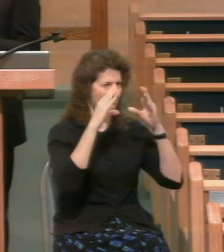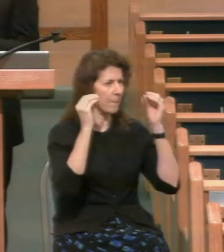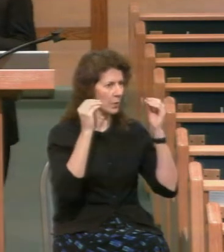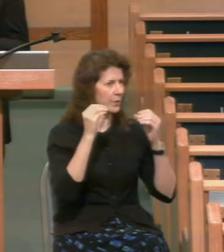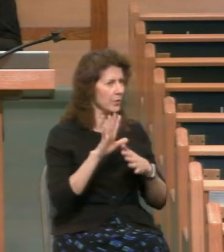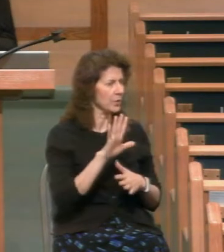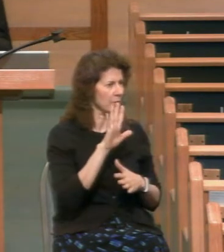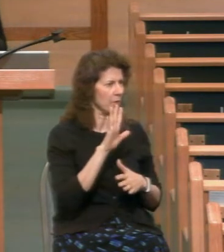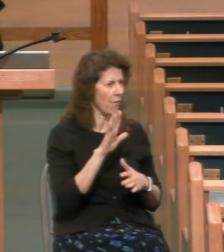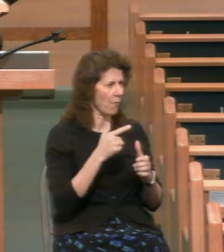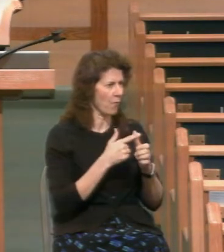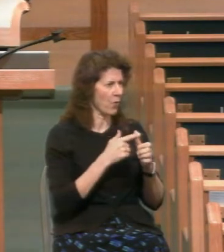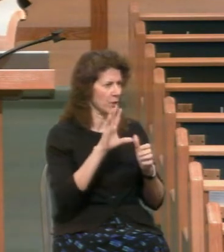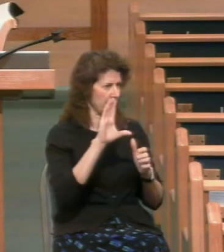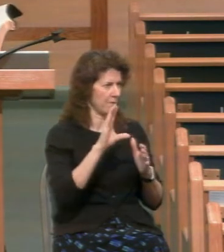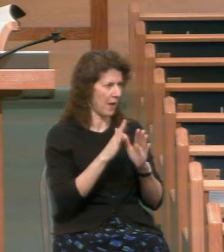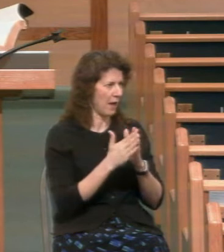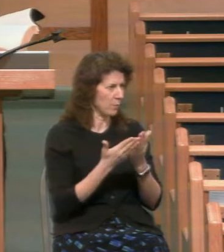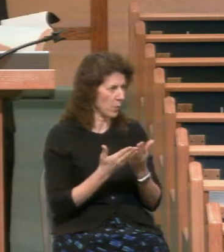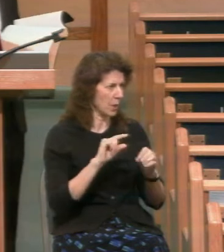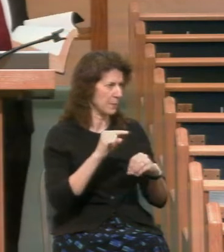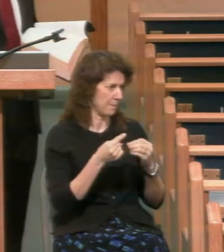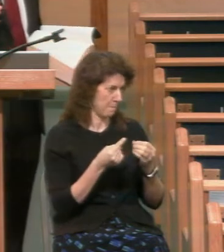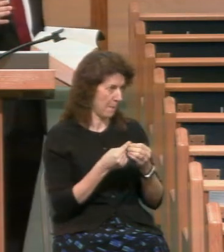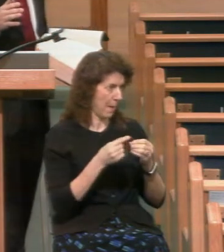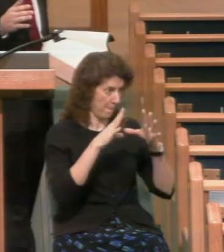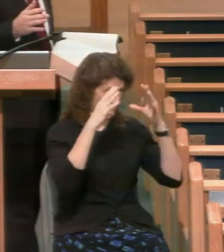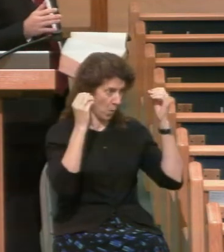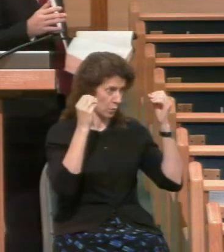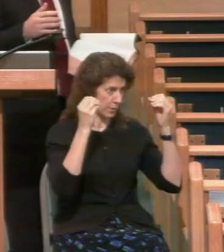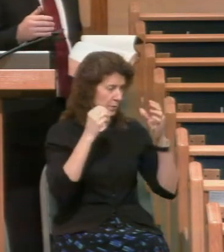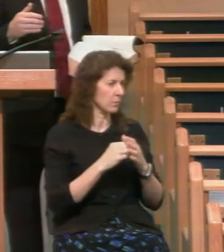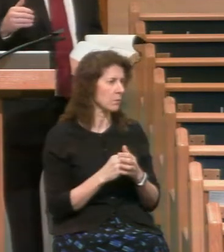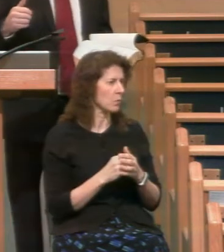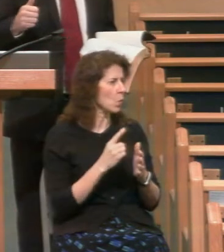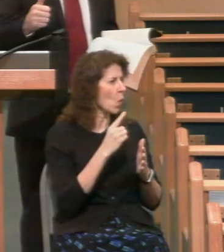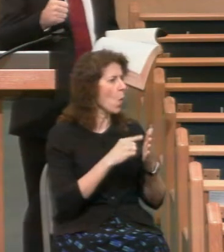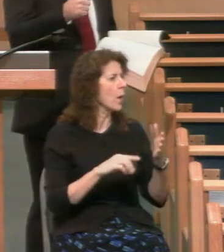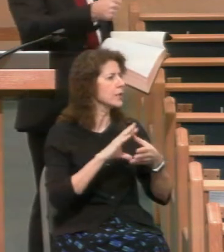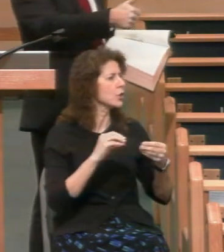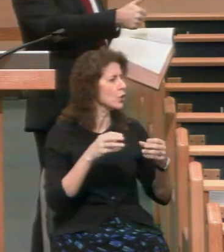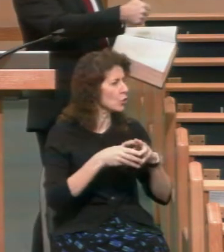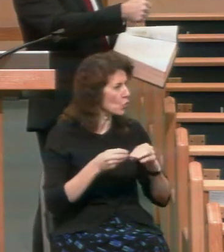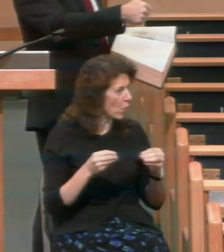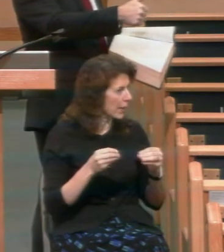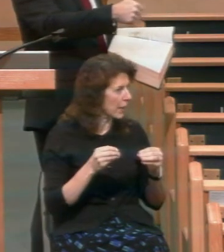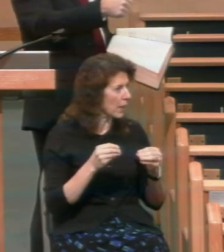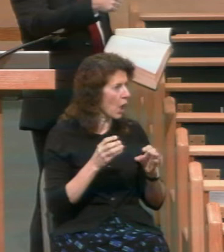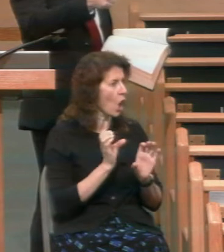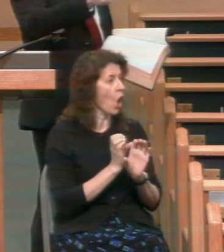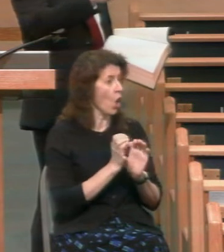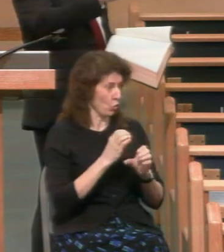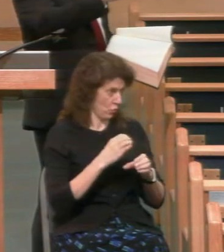version of these first 5 storyline-wise? Do y'all remember? The law. Creation.